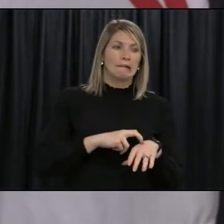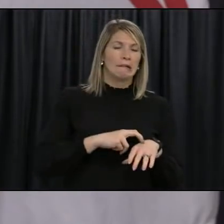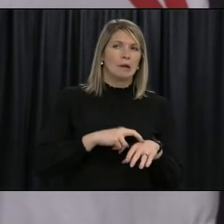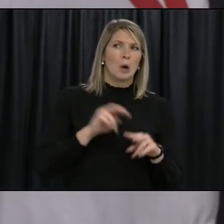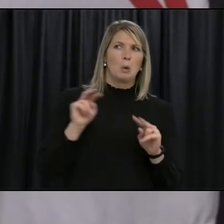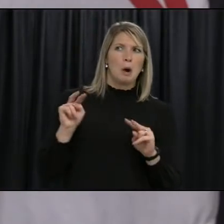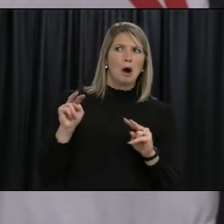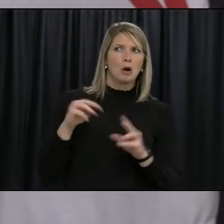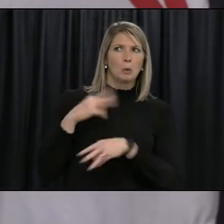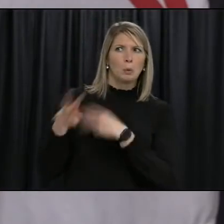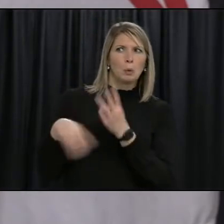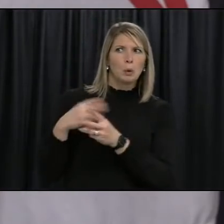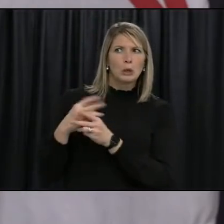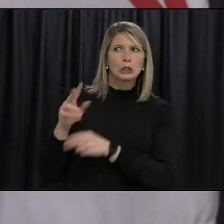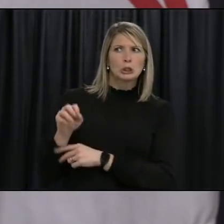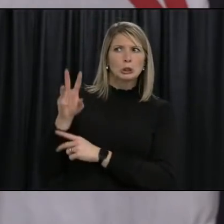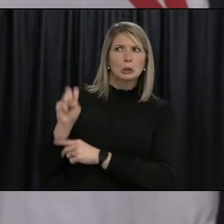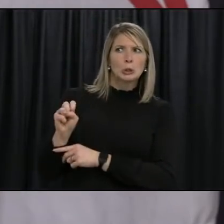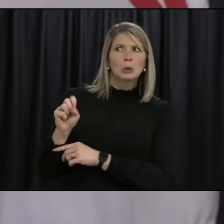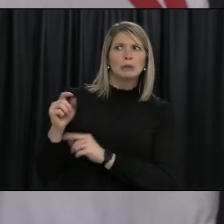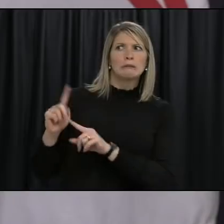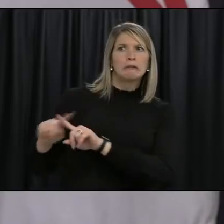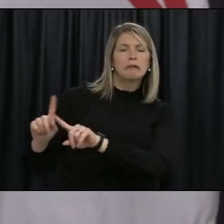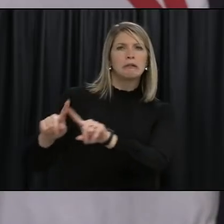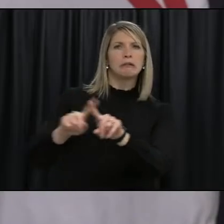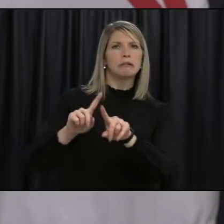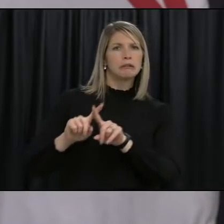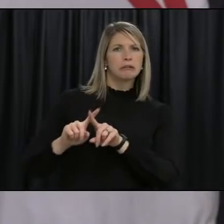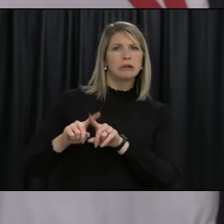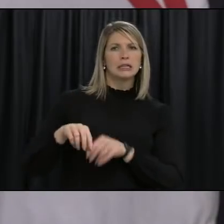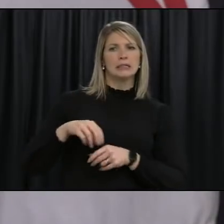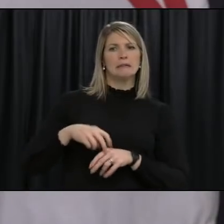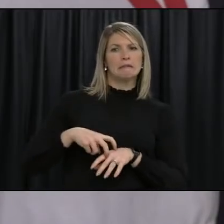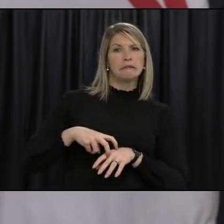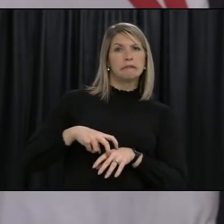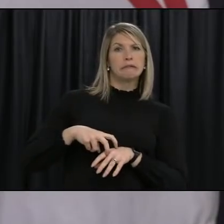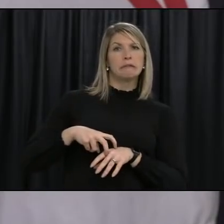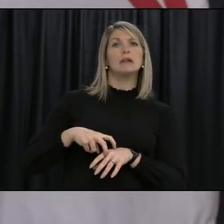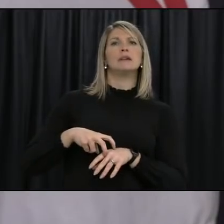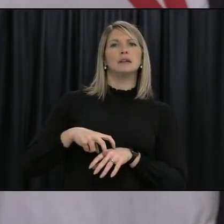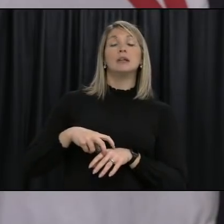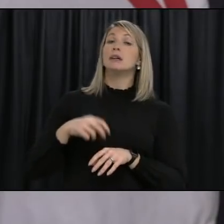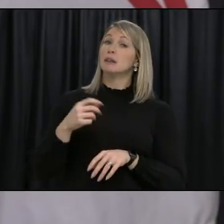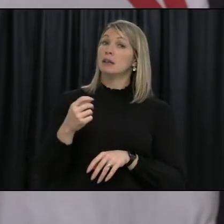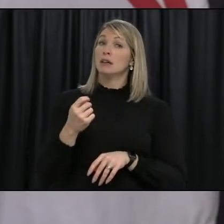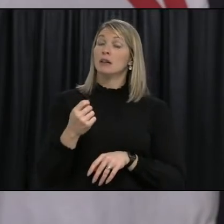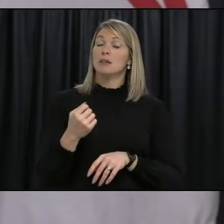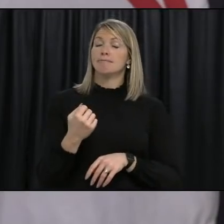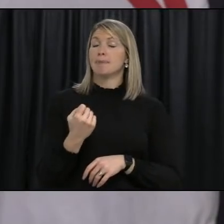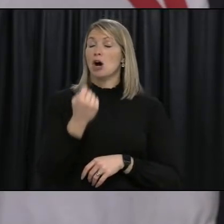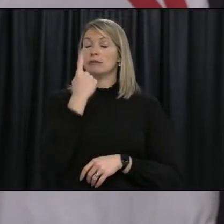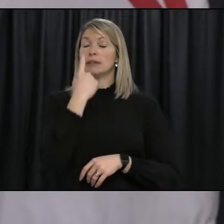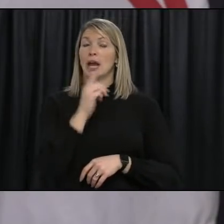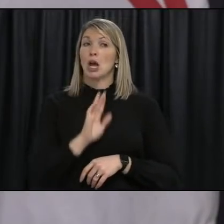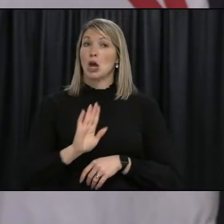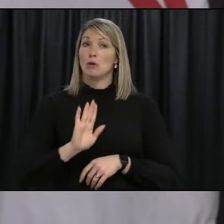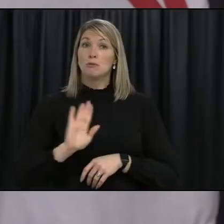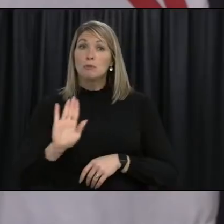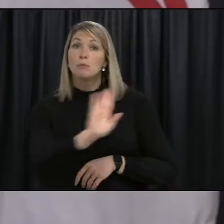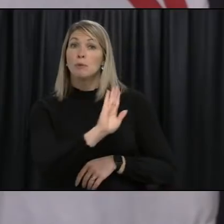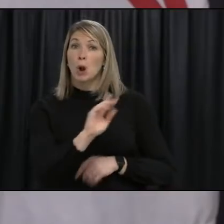may start to feel heightened. Please know that any of the feelings you have are valid and real. You're not